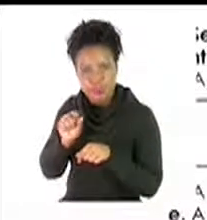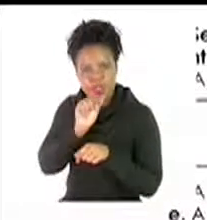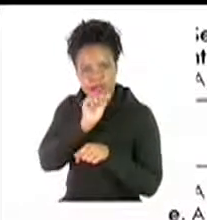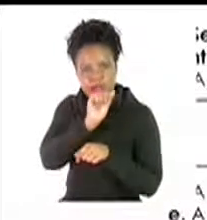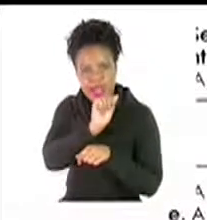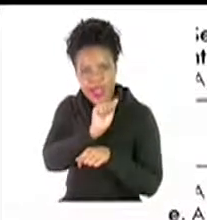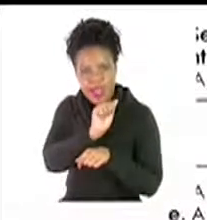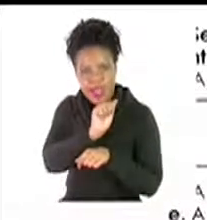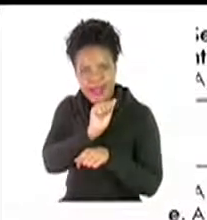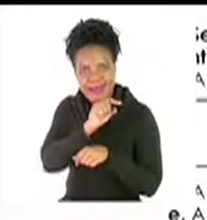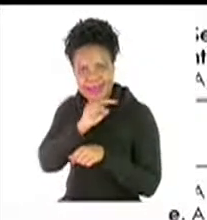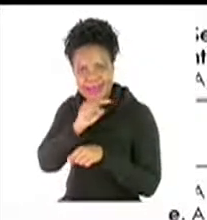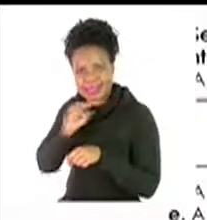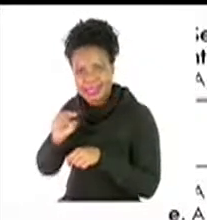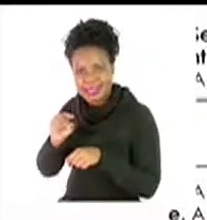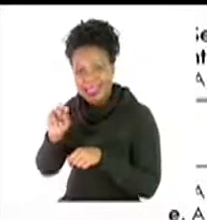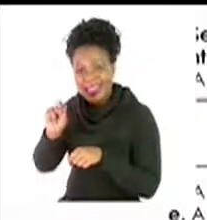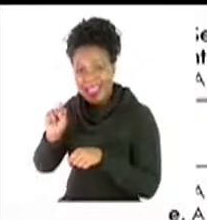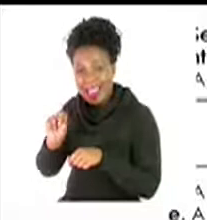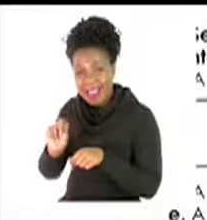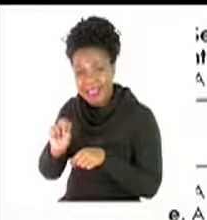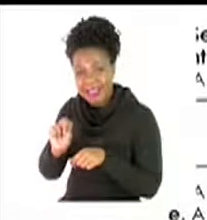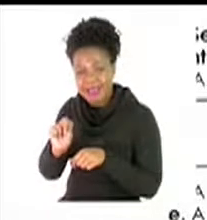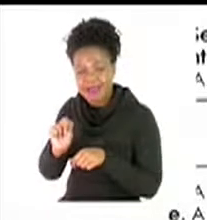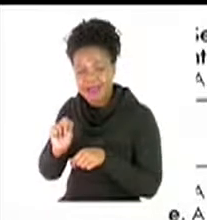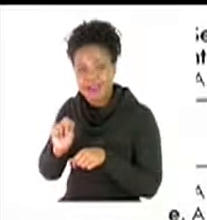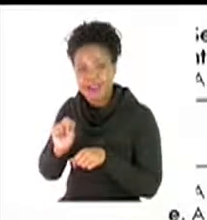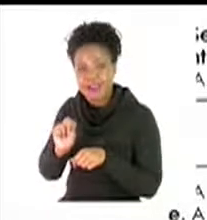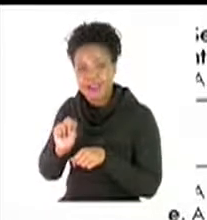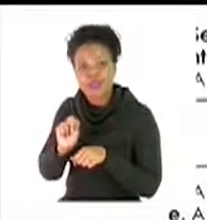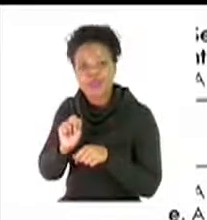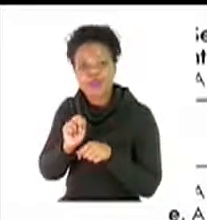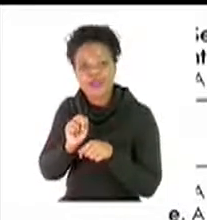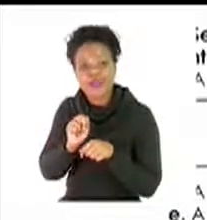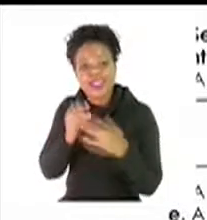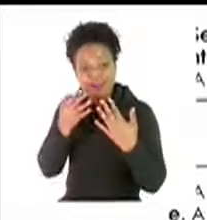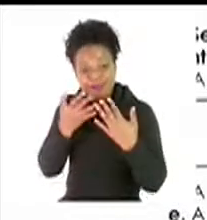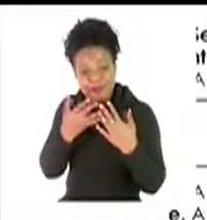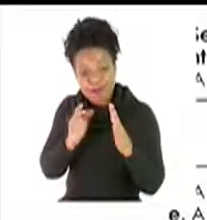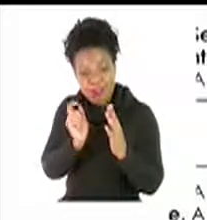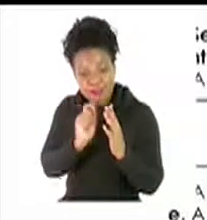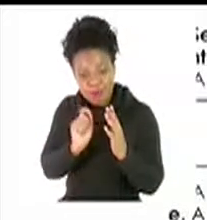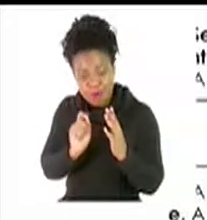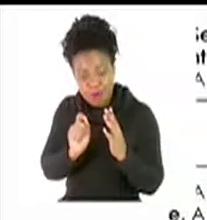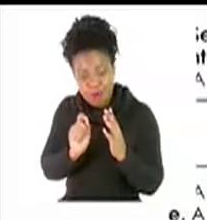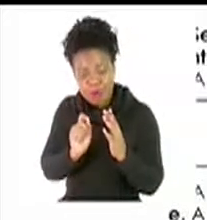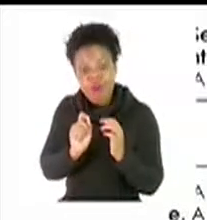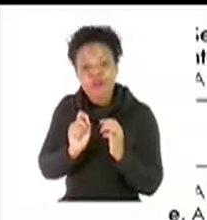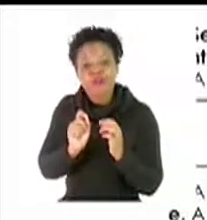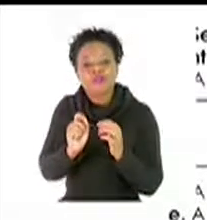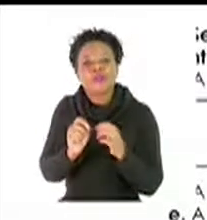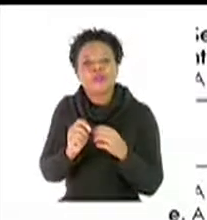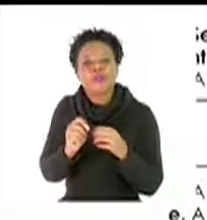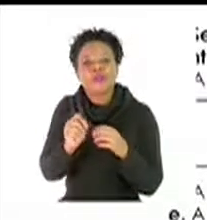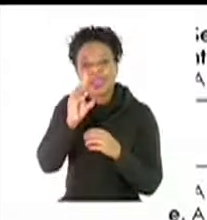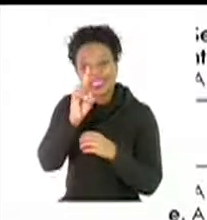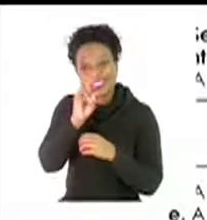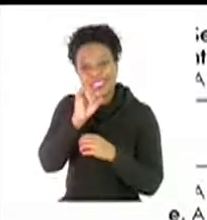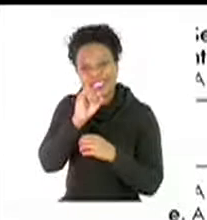Now, the words in the box read as cygnet, eaglet, fawn,